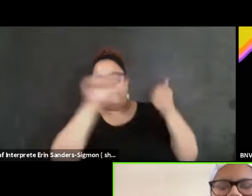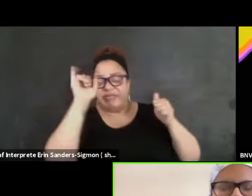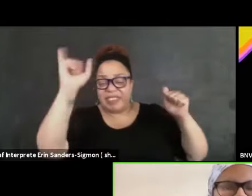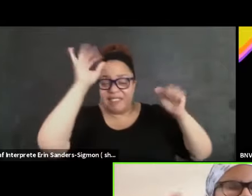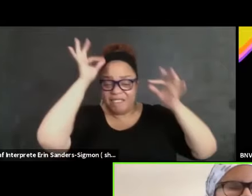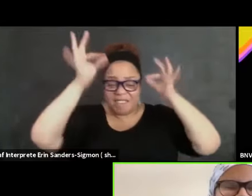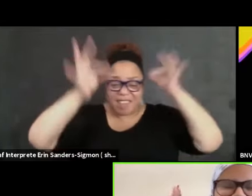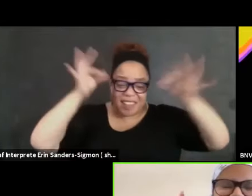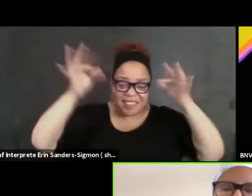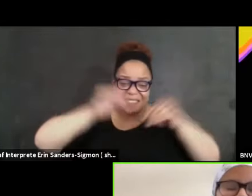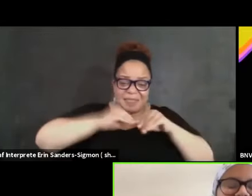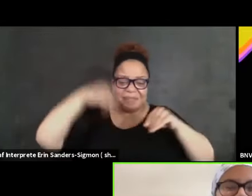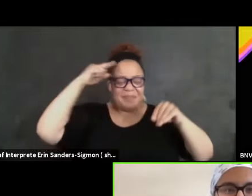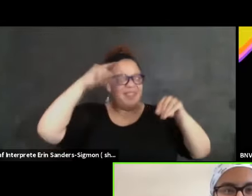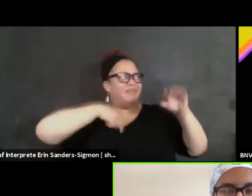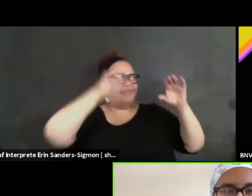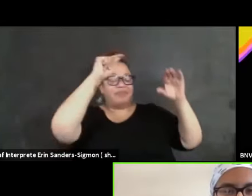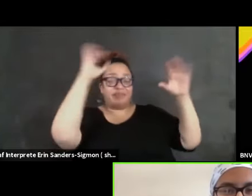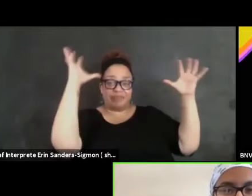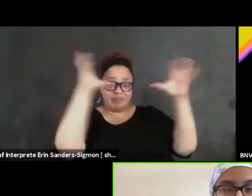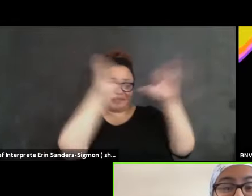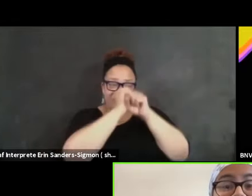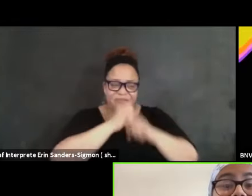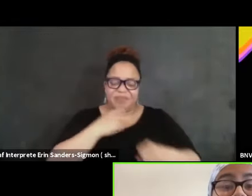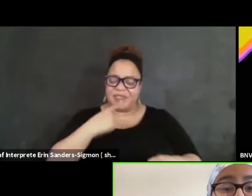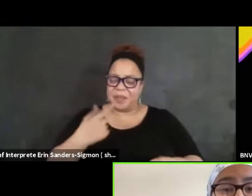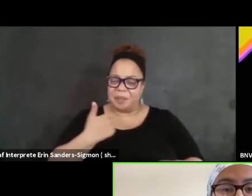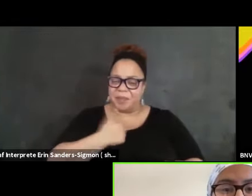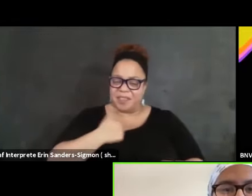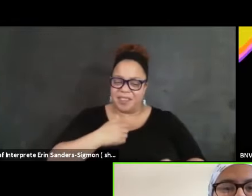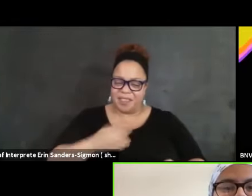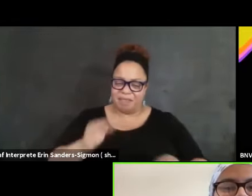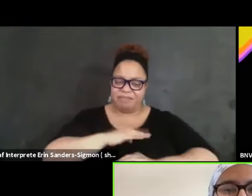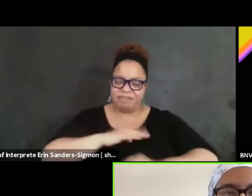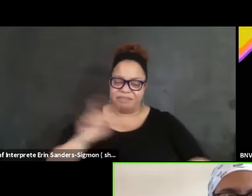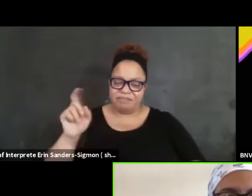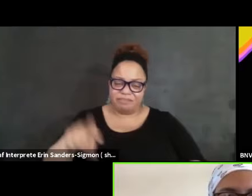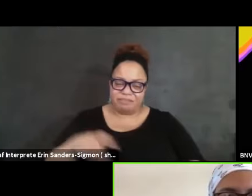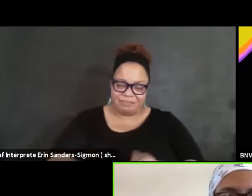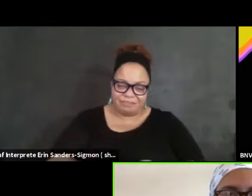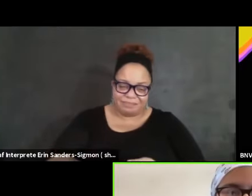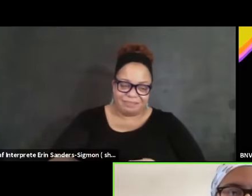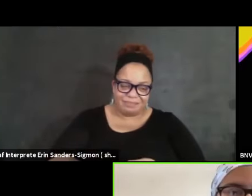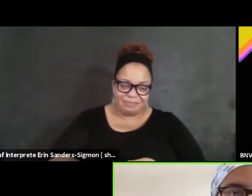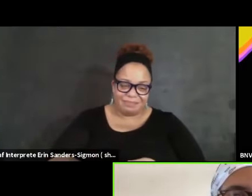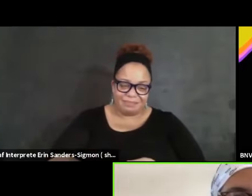Estoy satisfecha. I am